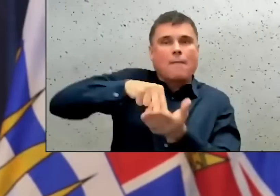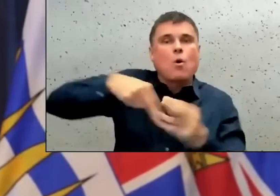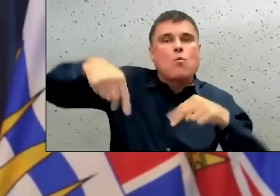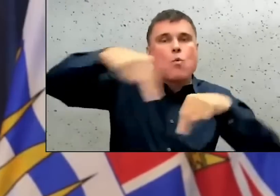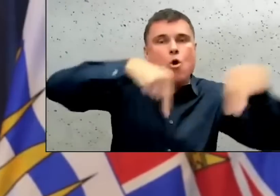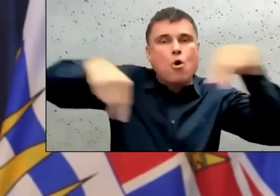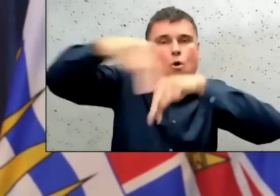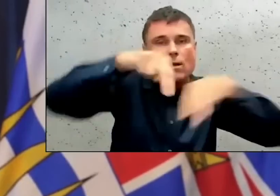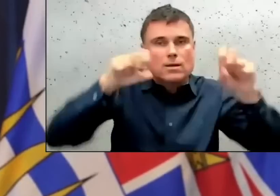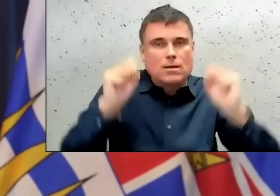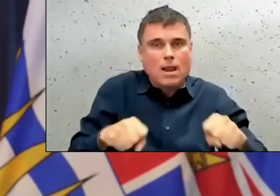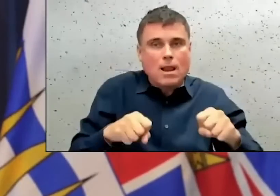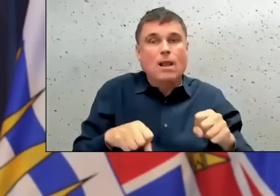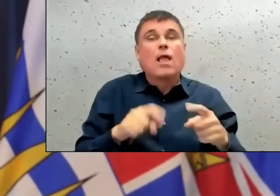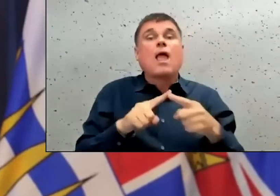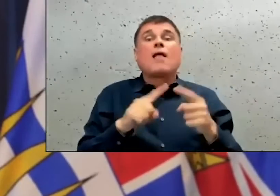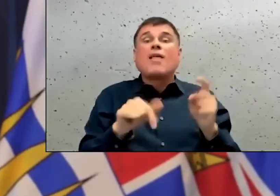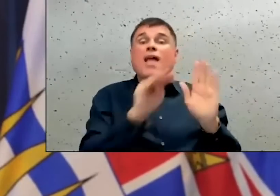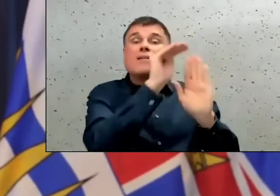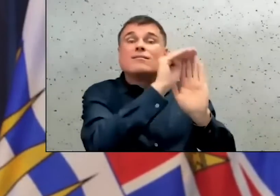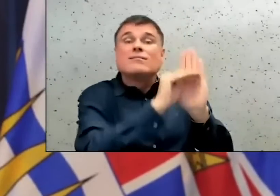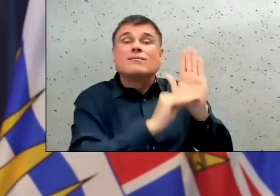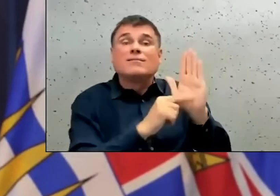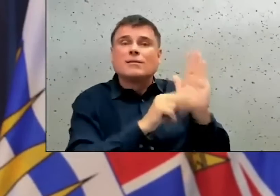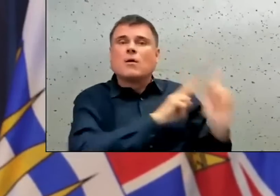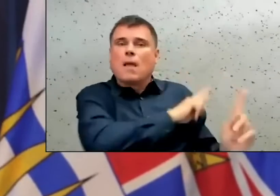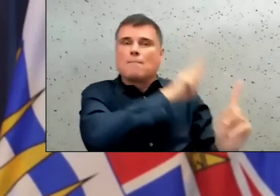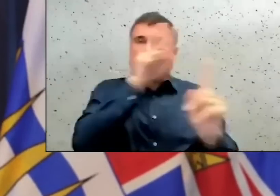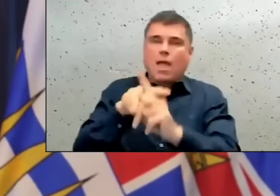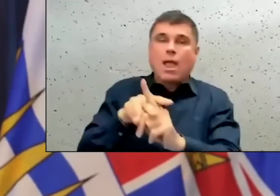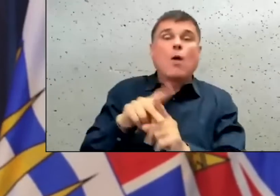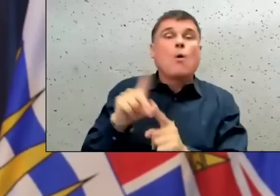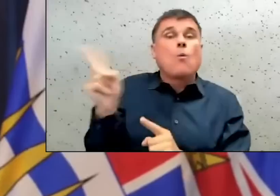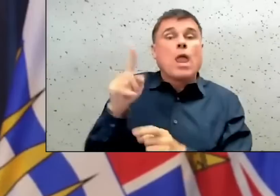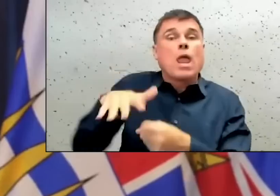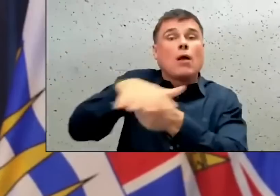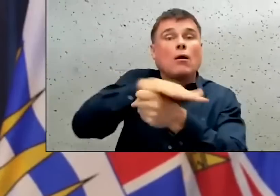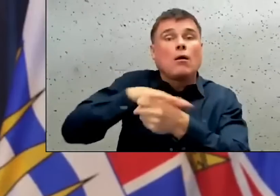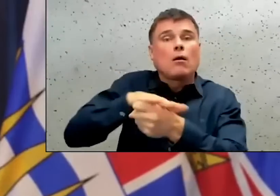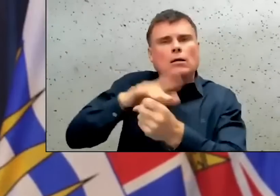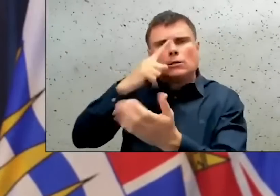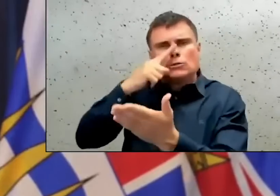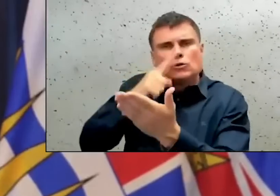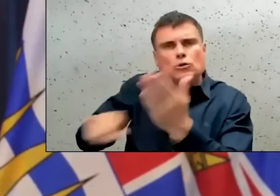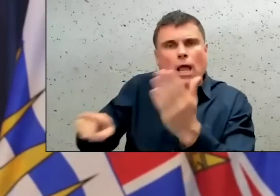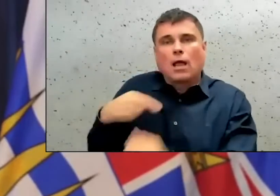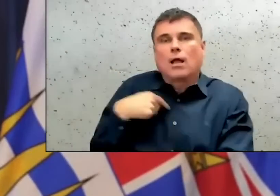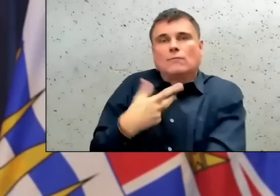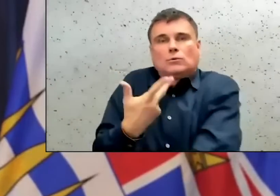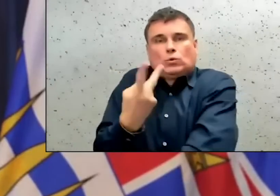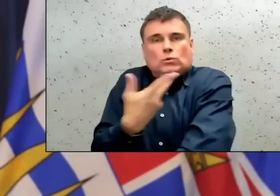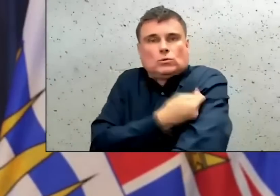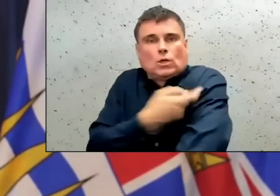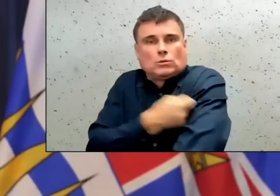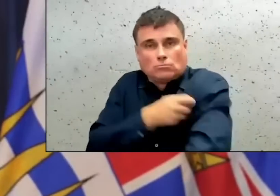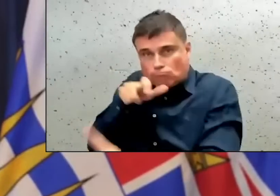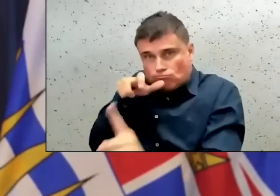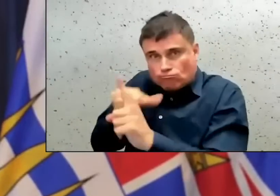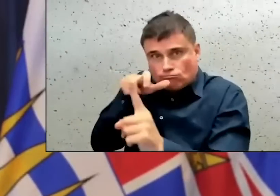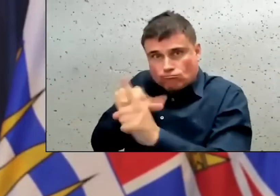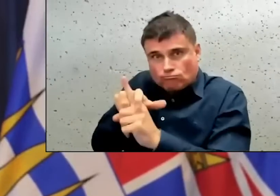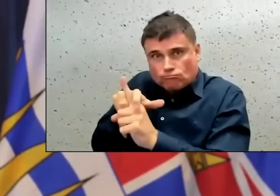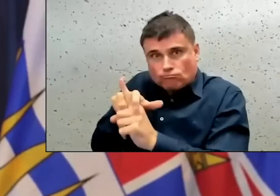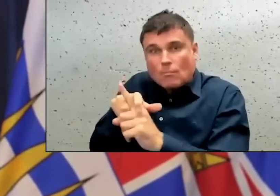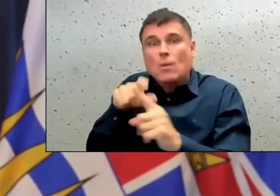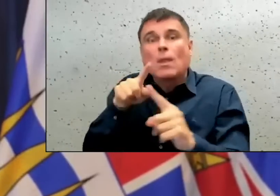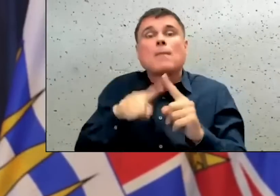vaccine status is being checked and also where there are no regional health orders in place. And as you know, we've been monitoring that very